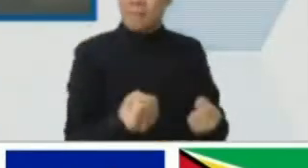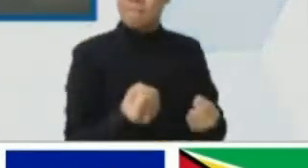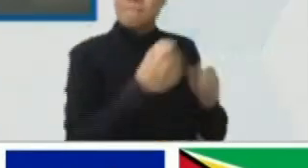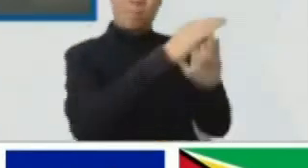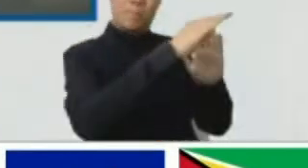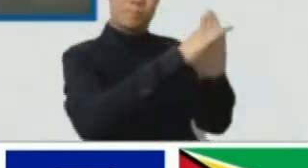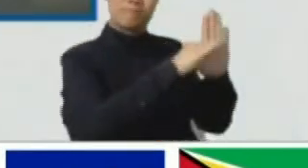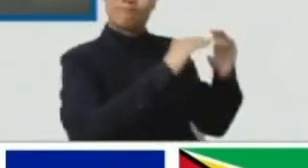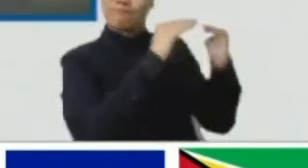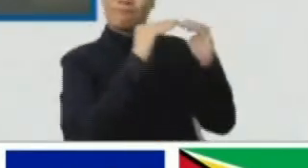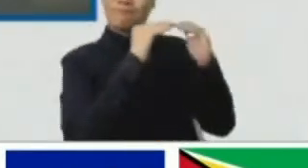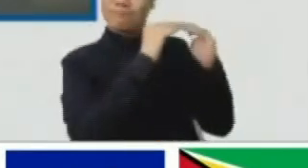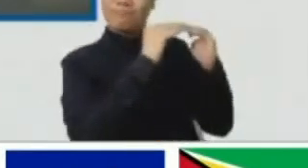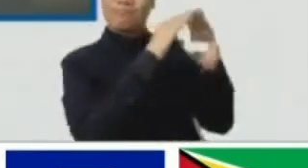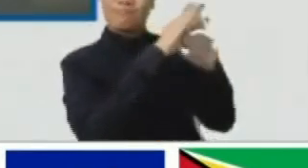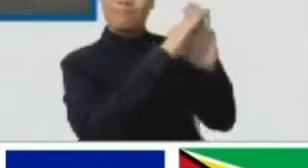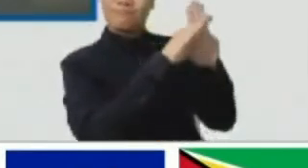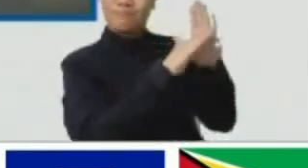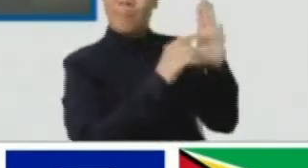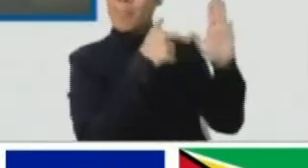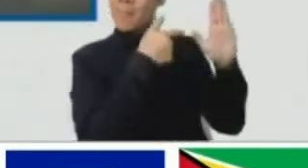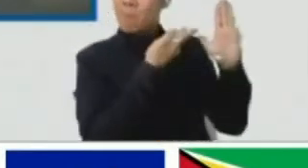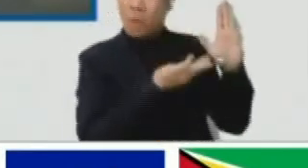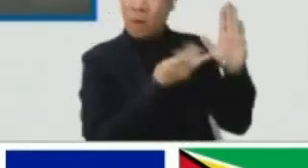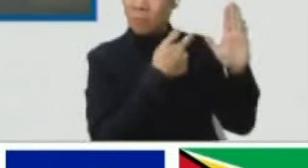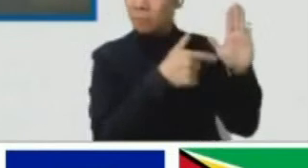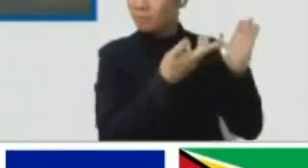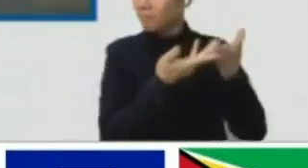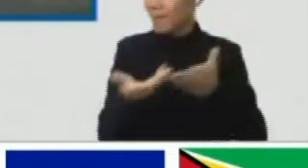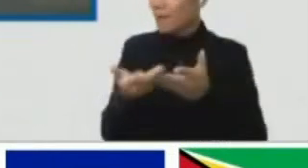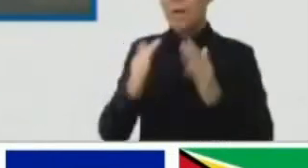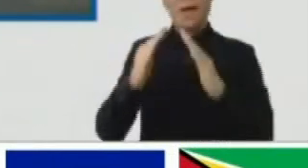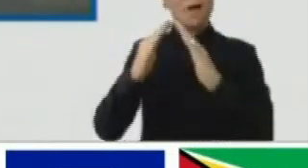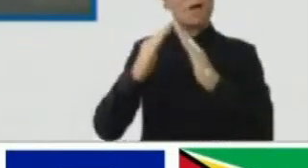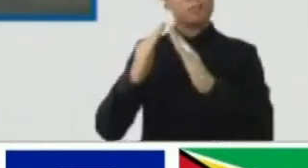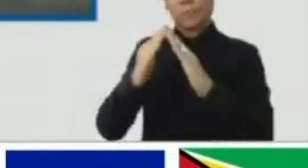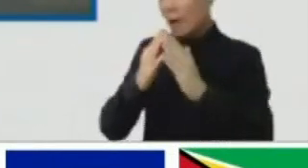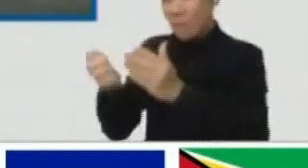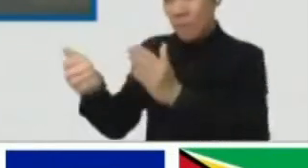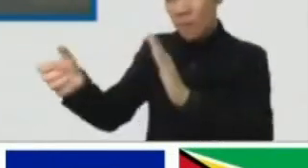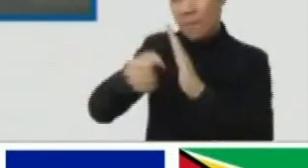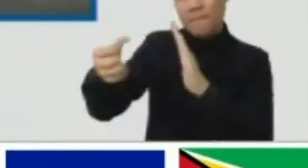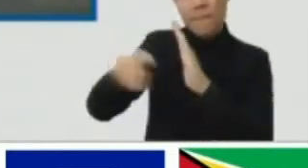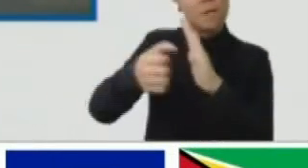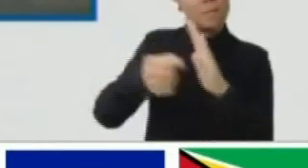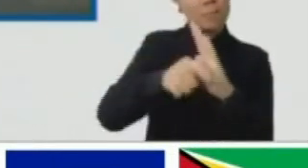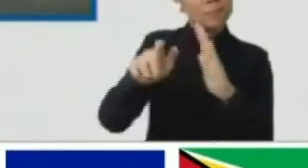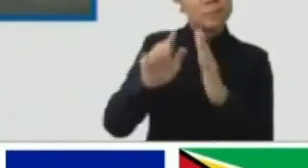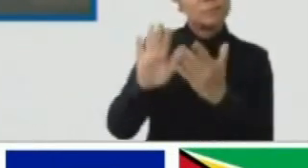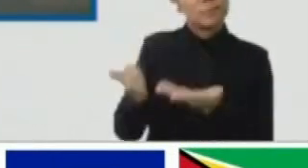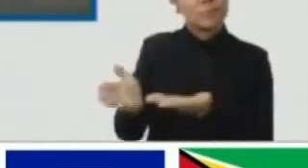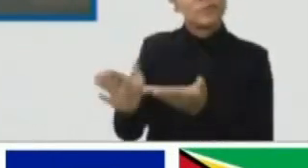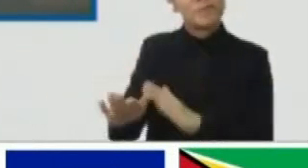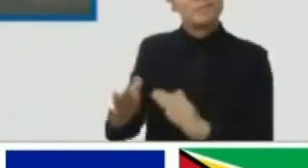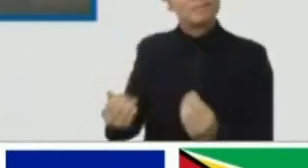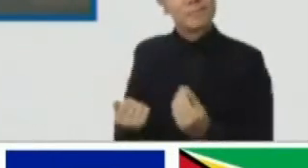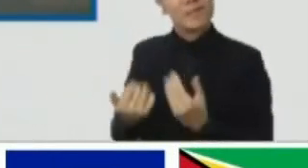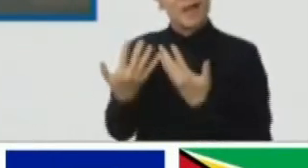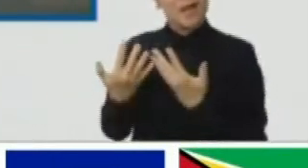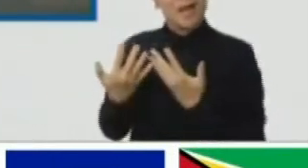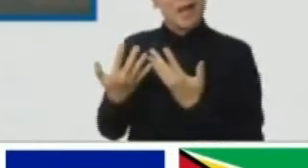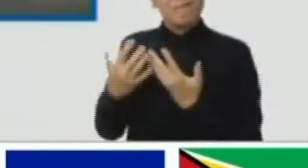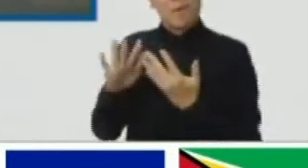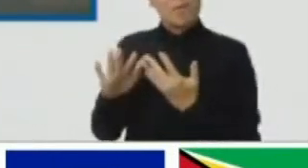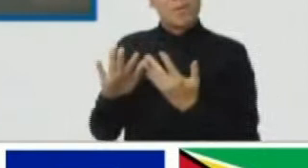national regulations for the installations of temporary shelters, permanent shelters, which seek to minimize this